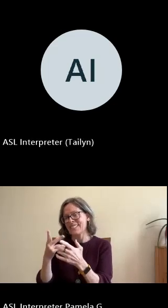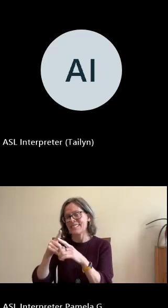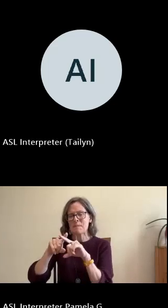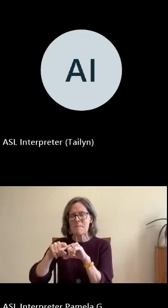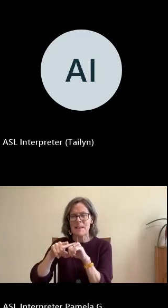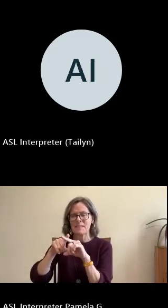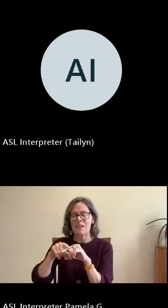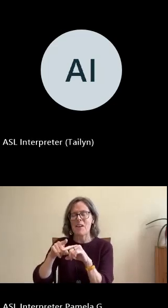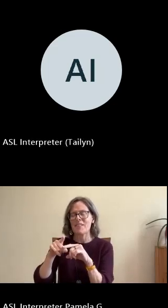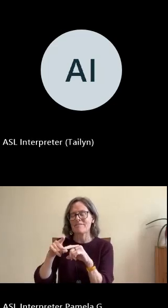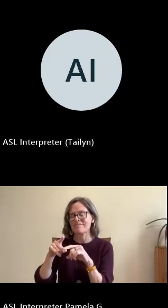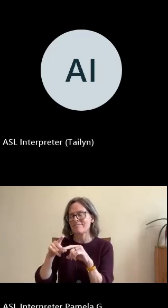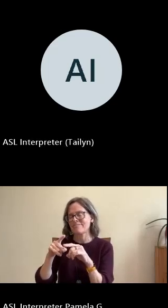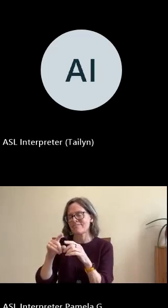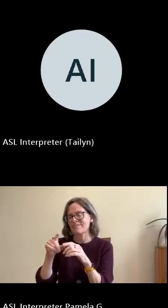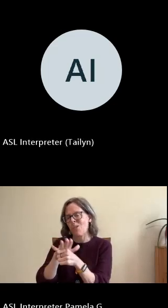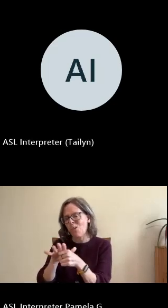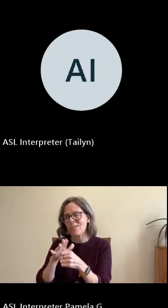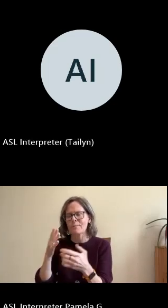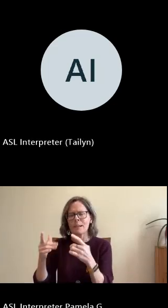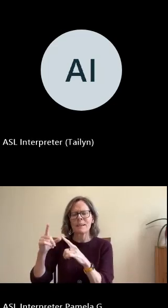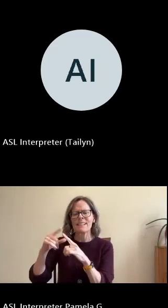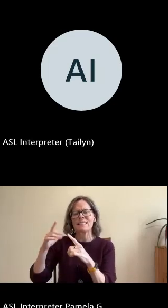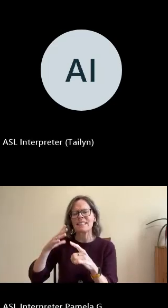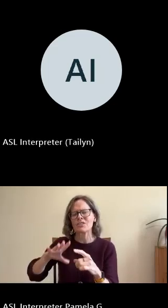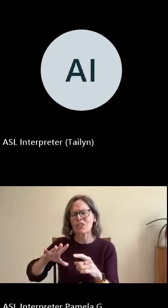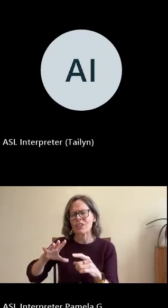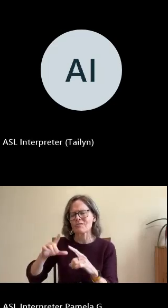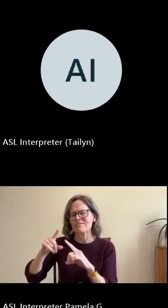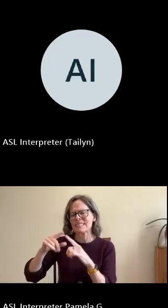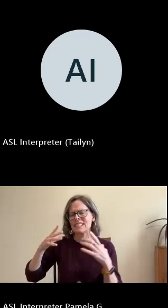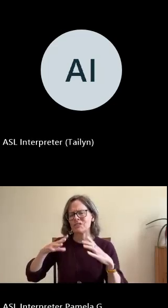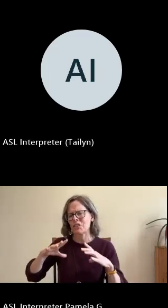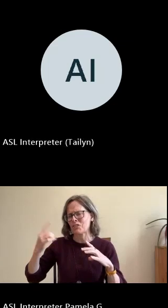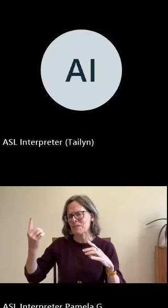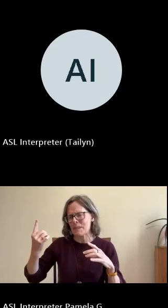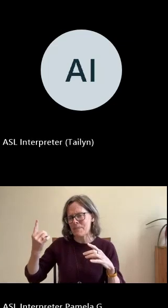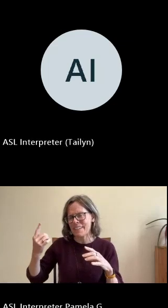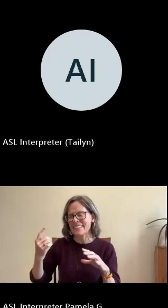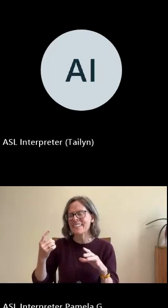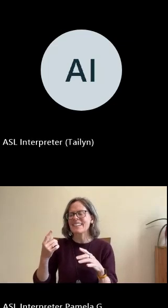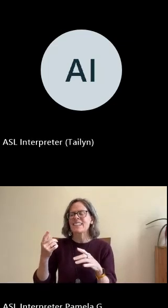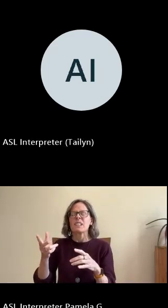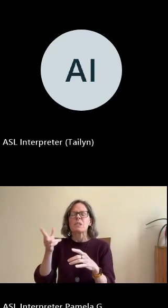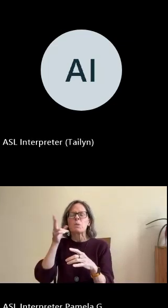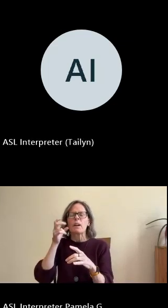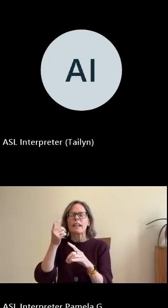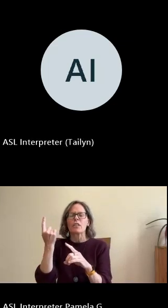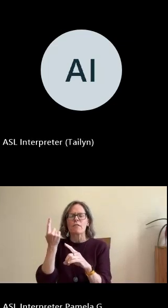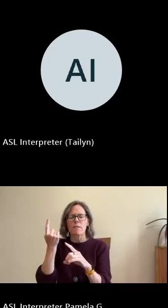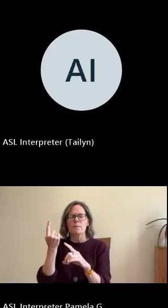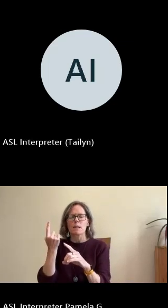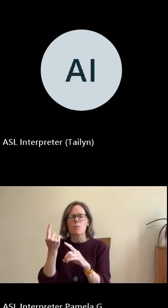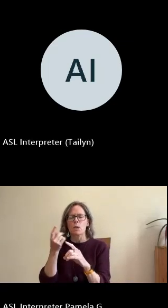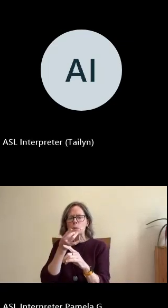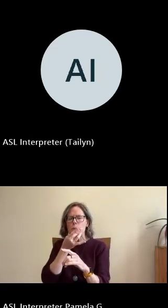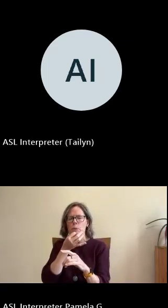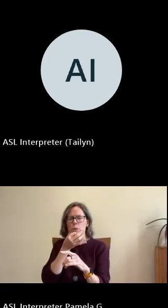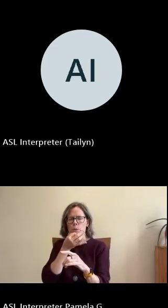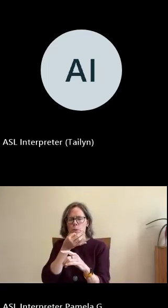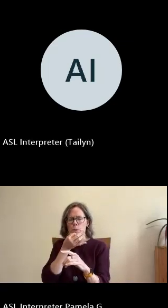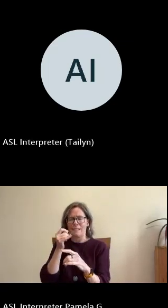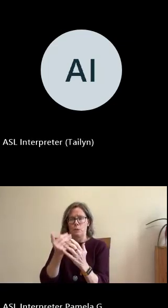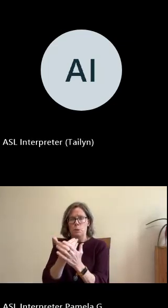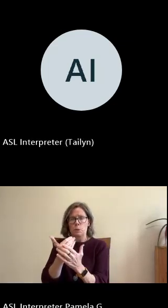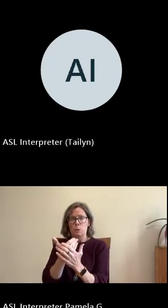from someone maybe in a couple of weeks just to connect. And so I'd